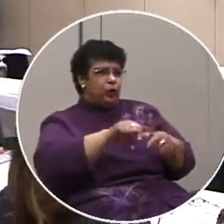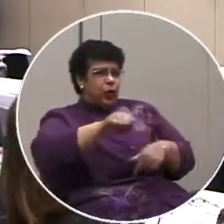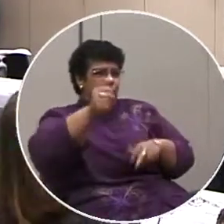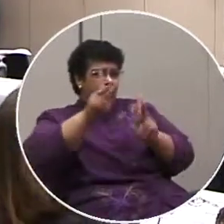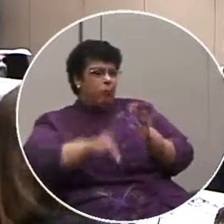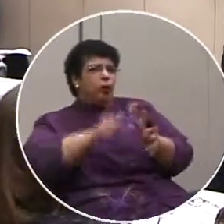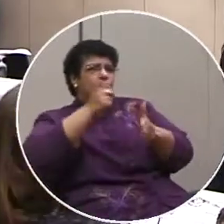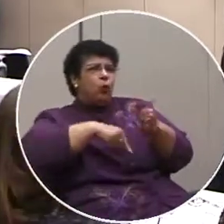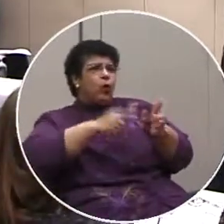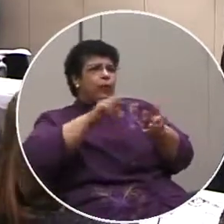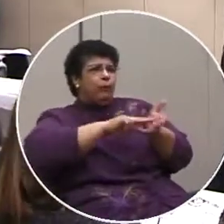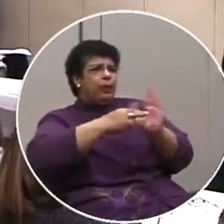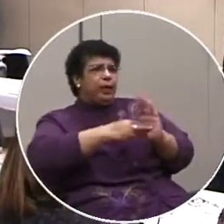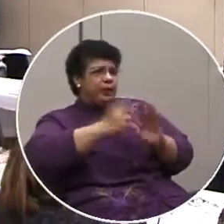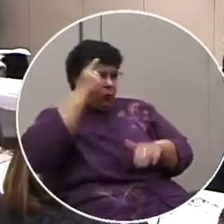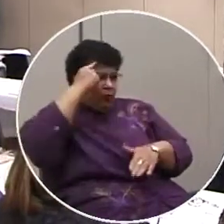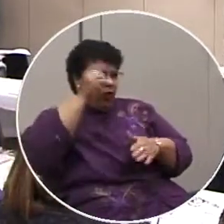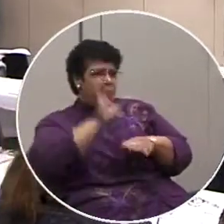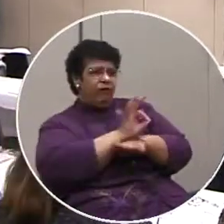functionally is? Raise your hands.